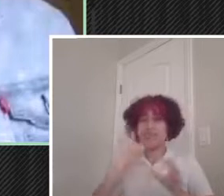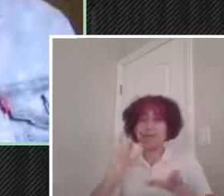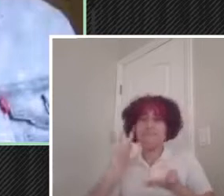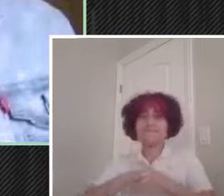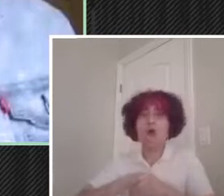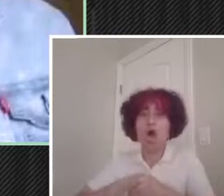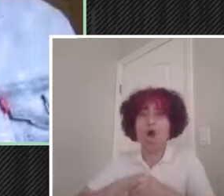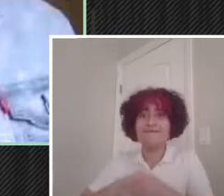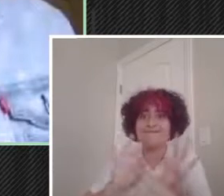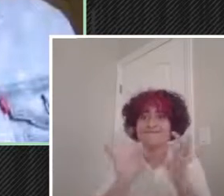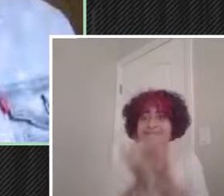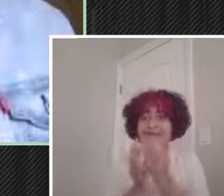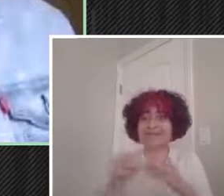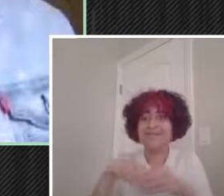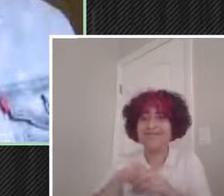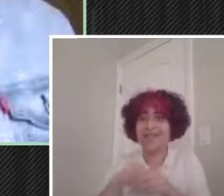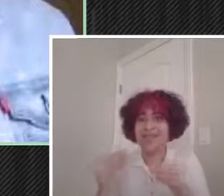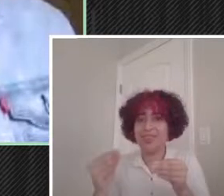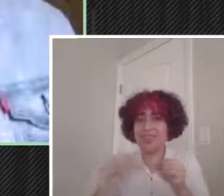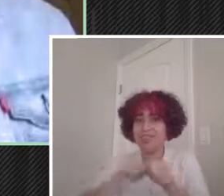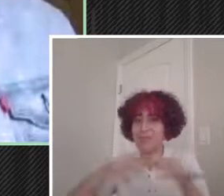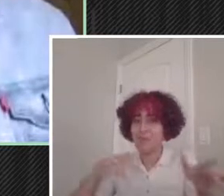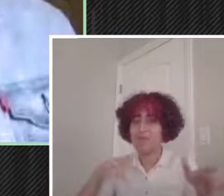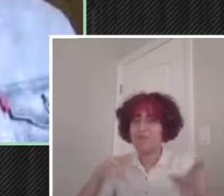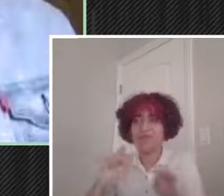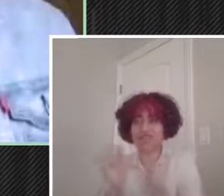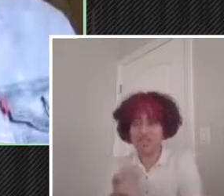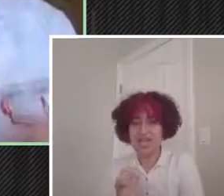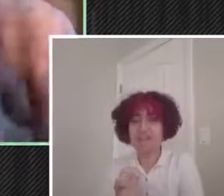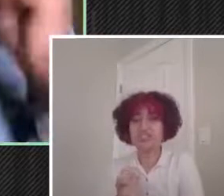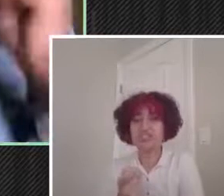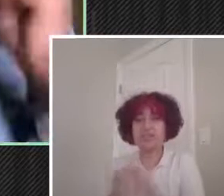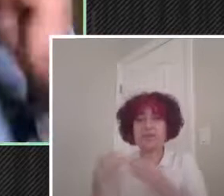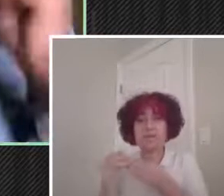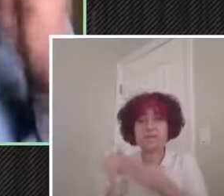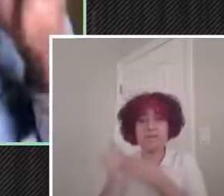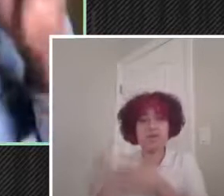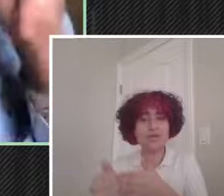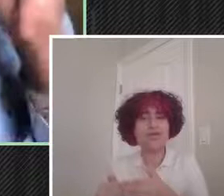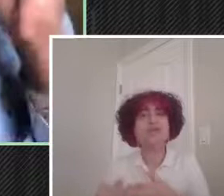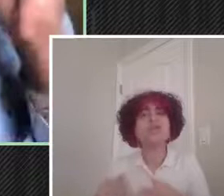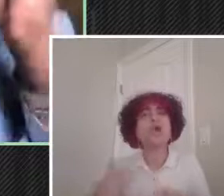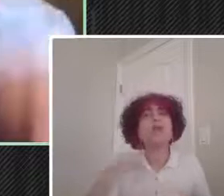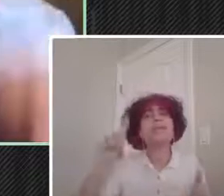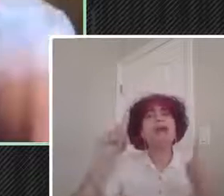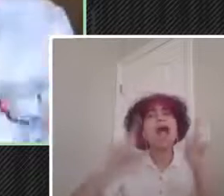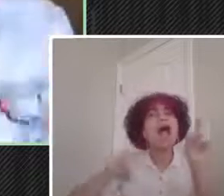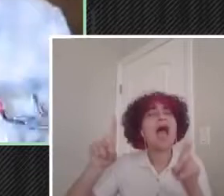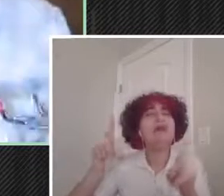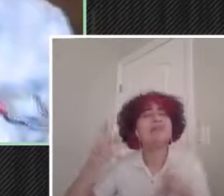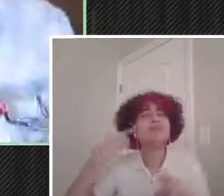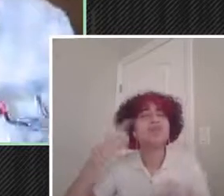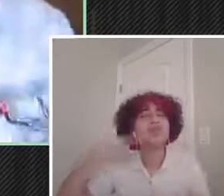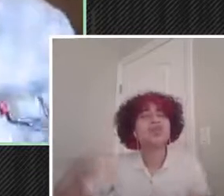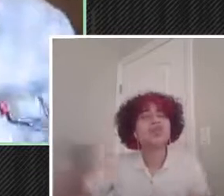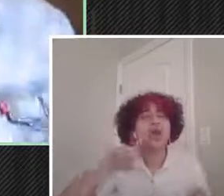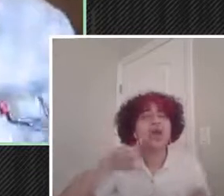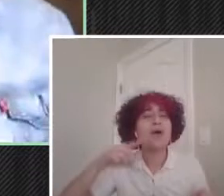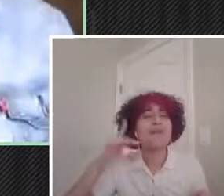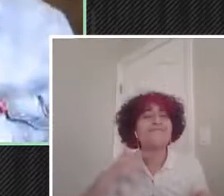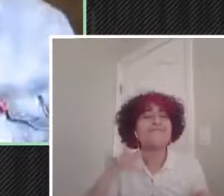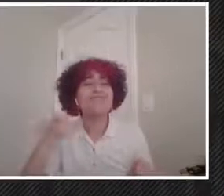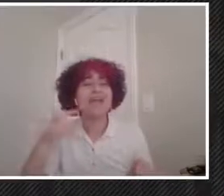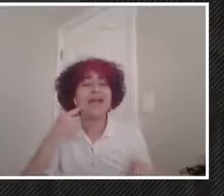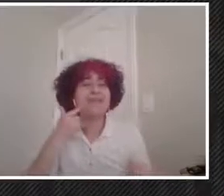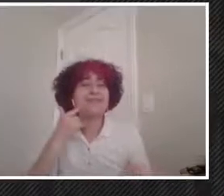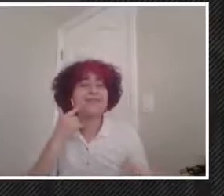actually want to ask a question. And I'm going to be kind of like singing the tune to Arrested Development in my head while I'm